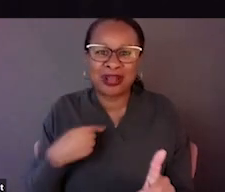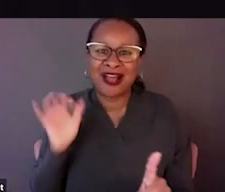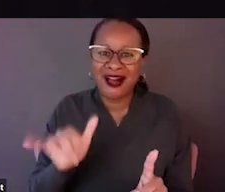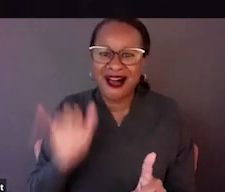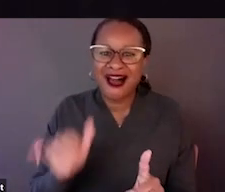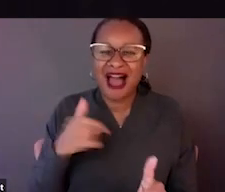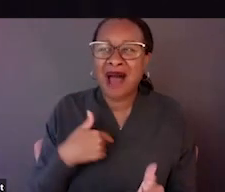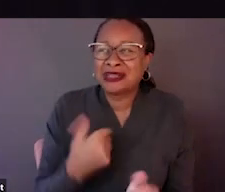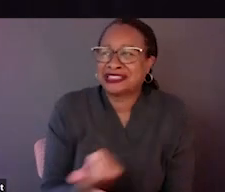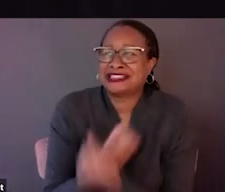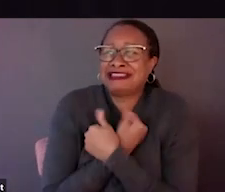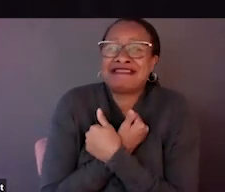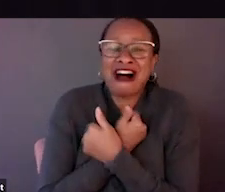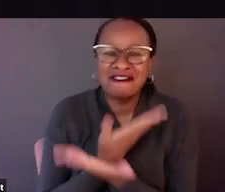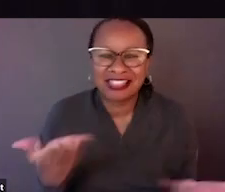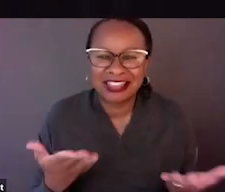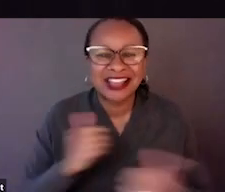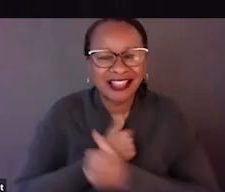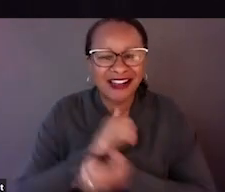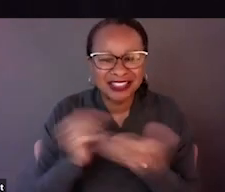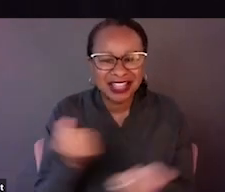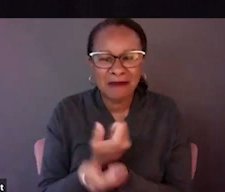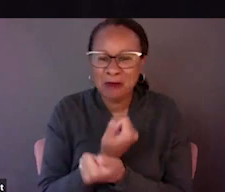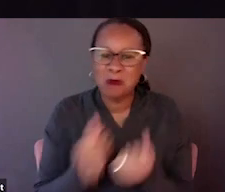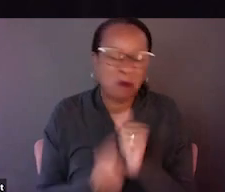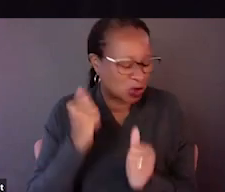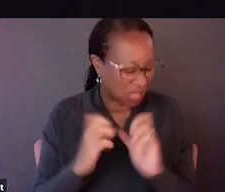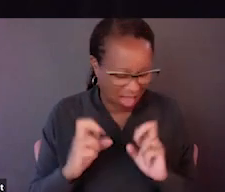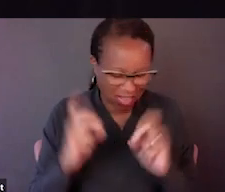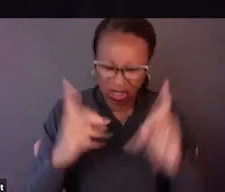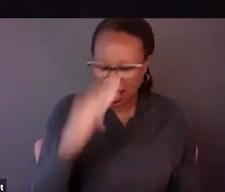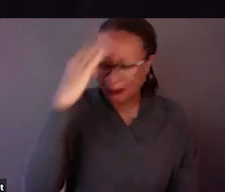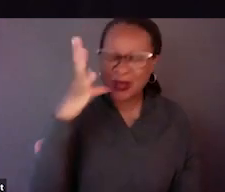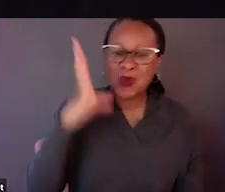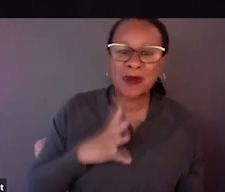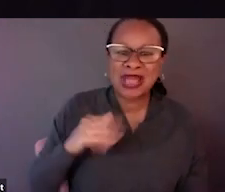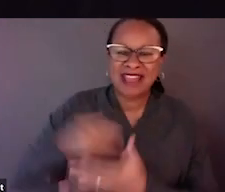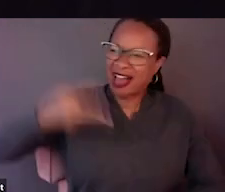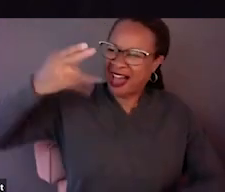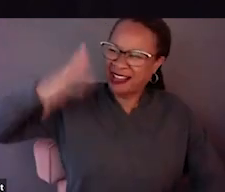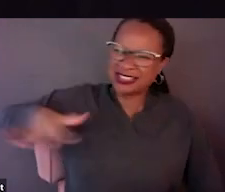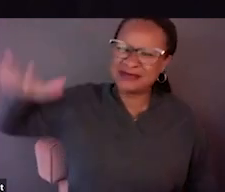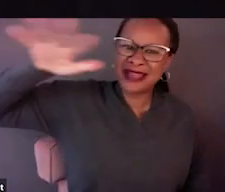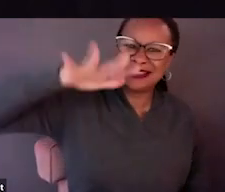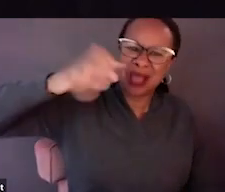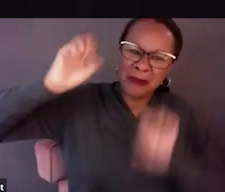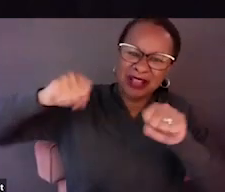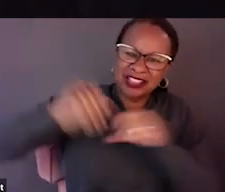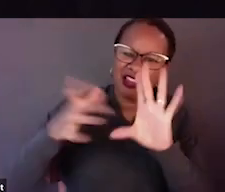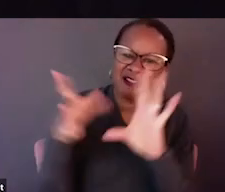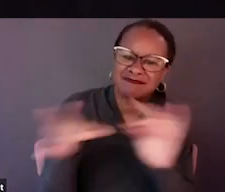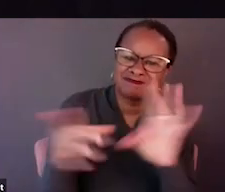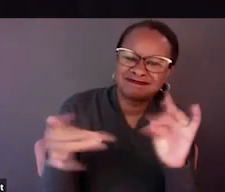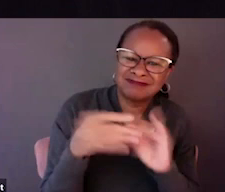I love this. I love that this is mostly educated Black women in the highest spaces possible that are commenting in